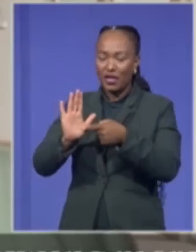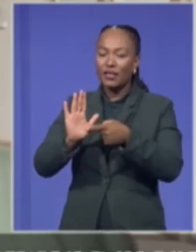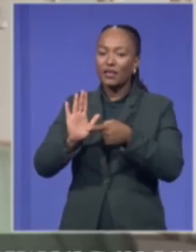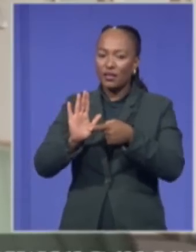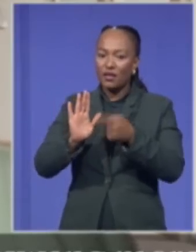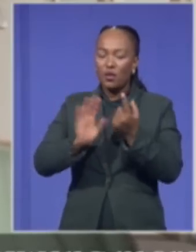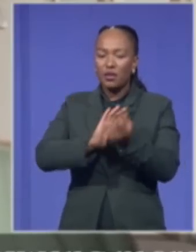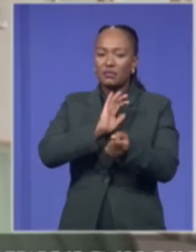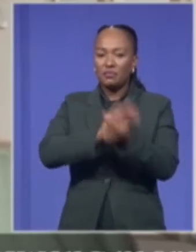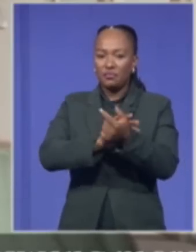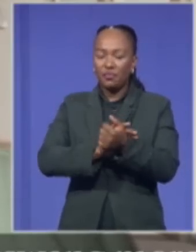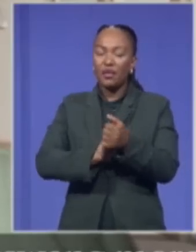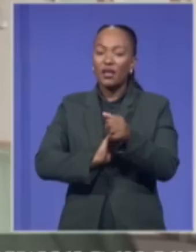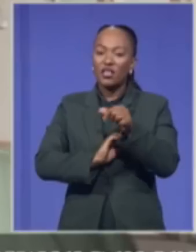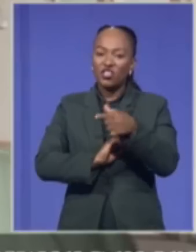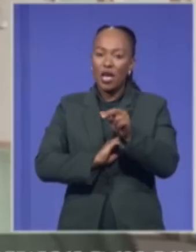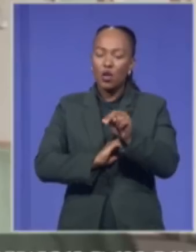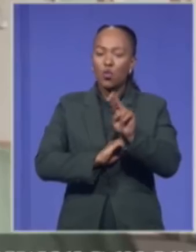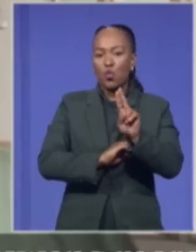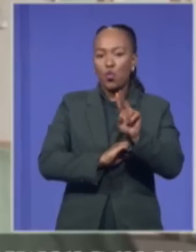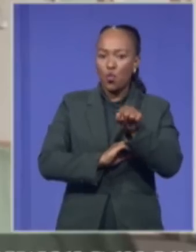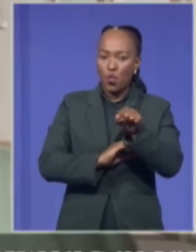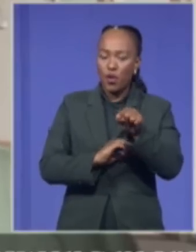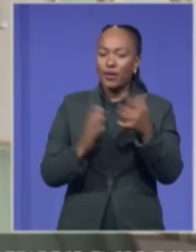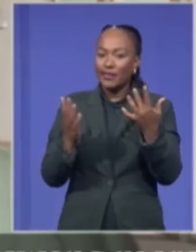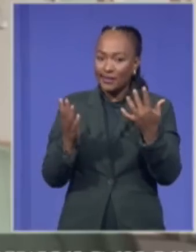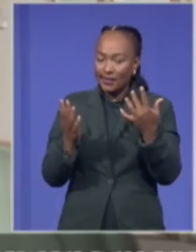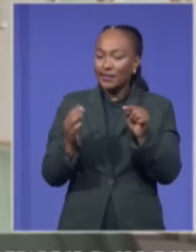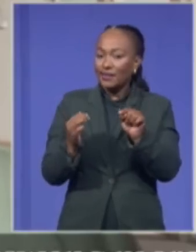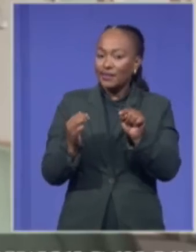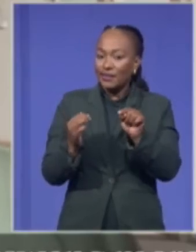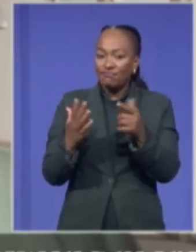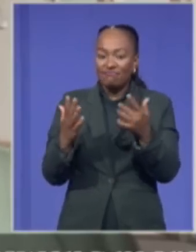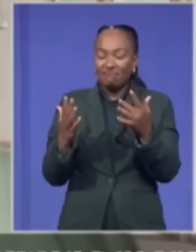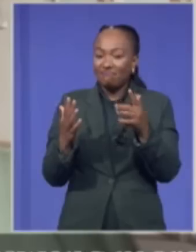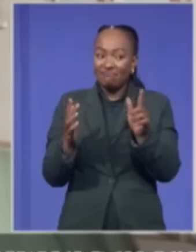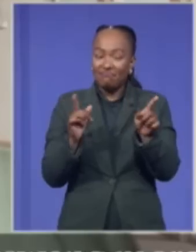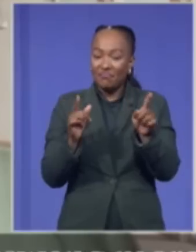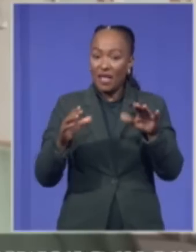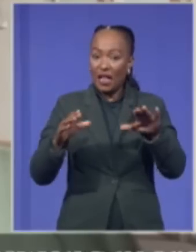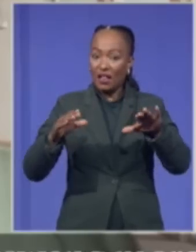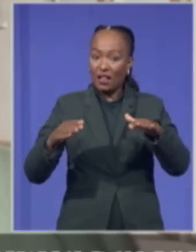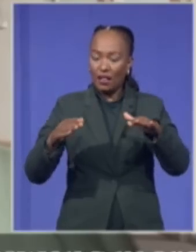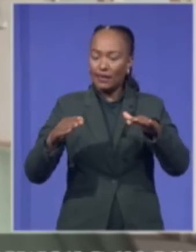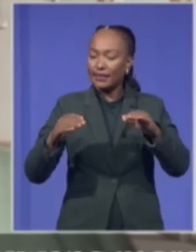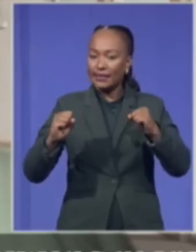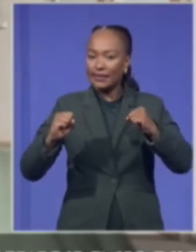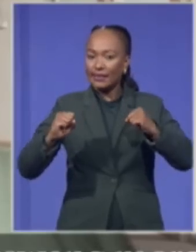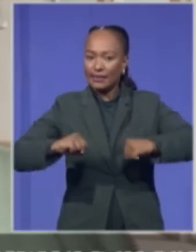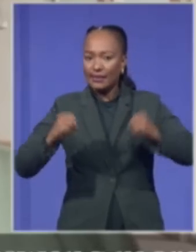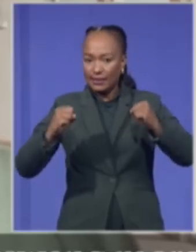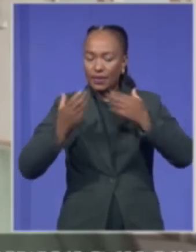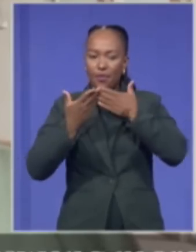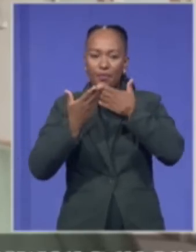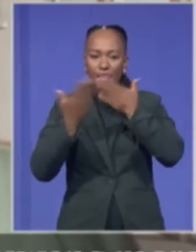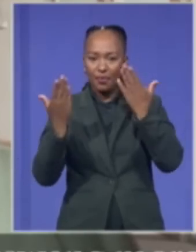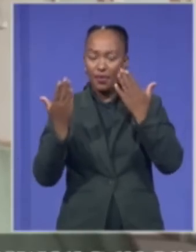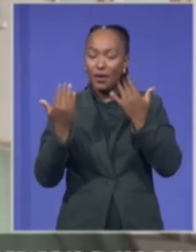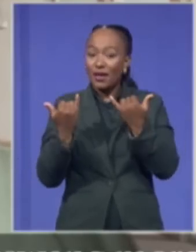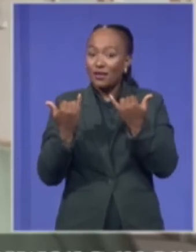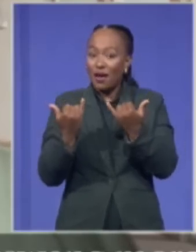diragalang ga GNU so GNU e fitlhela le mo e leng gore a ikwane ene go se kwane ga gona go fitlhella le mo ileng gore